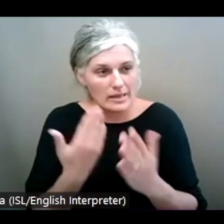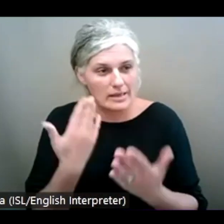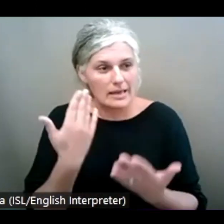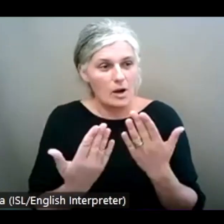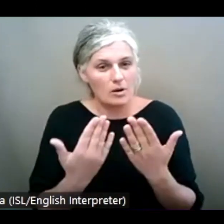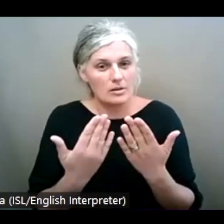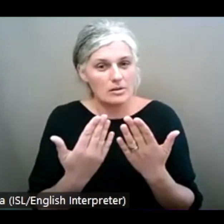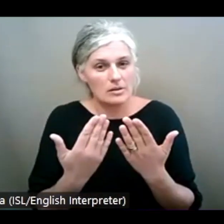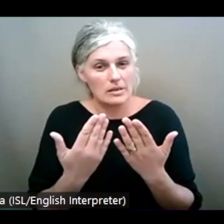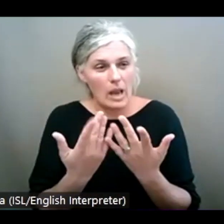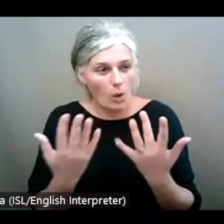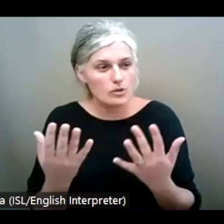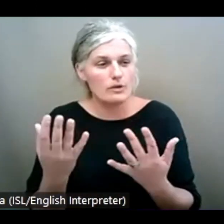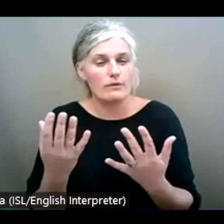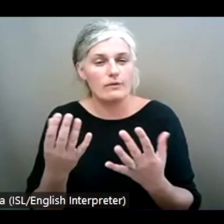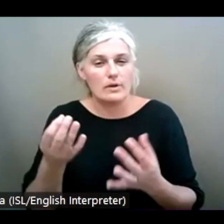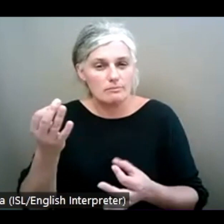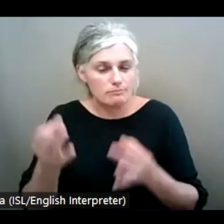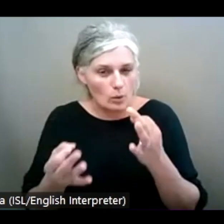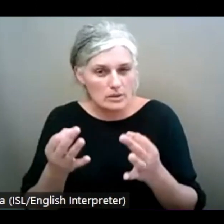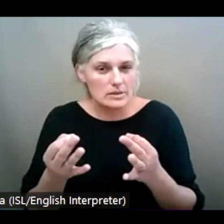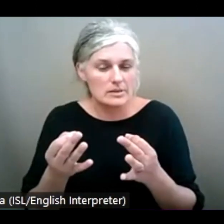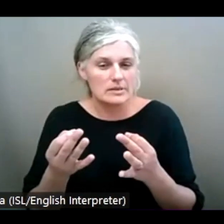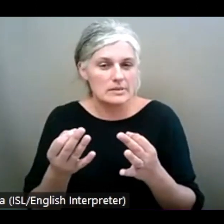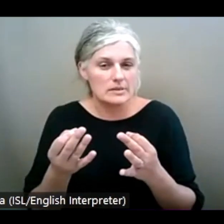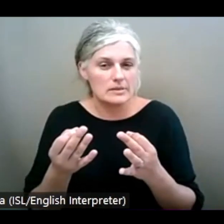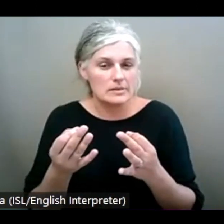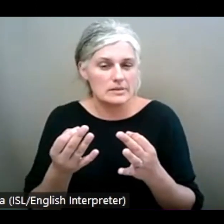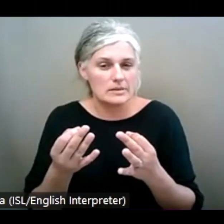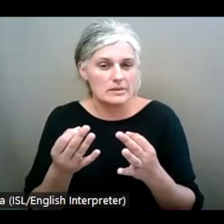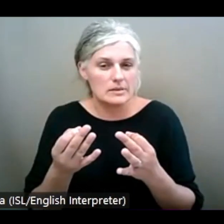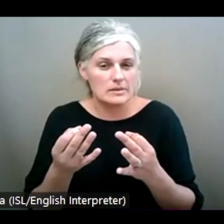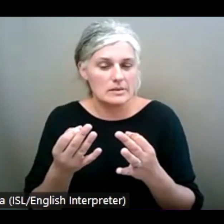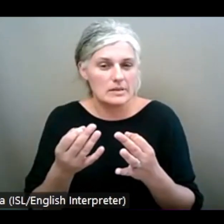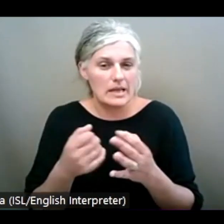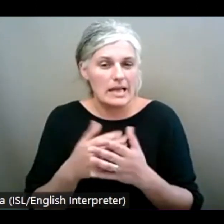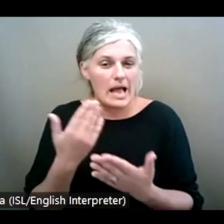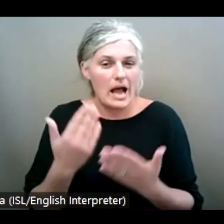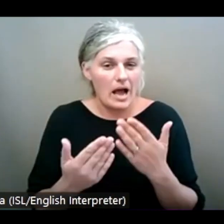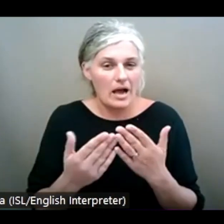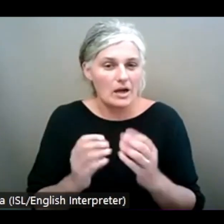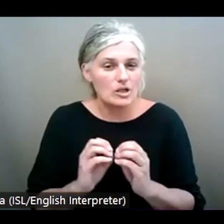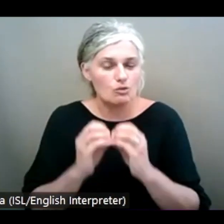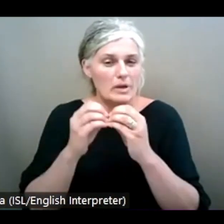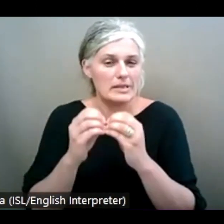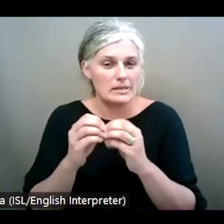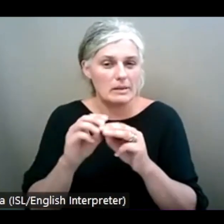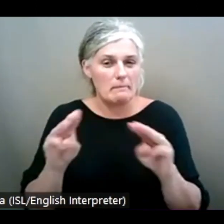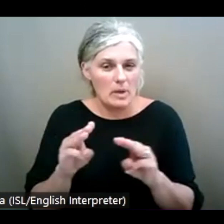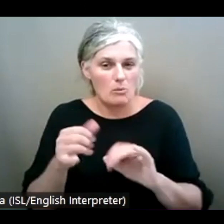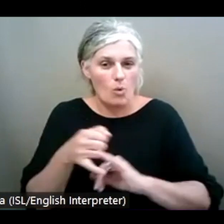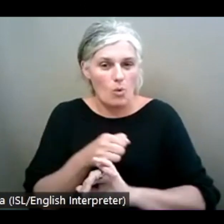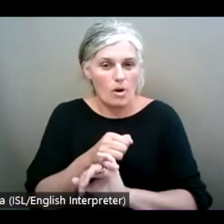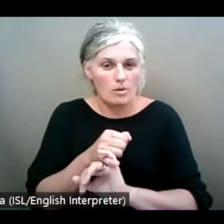many backgrounds, where we actually have to interrupt and correct people who are in